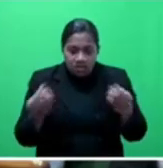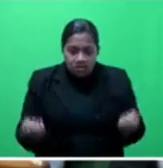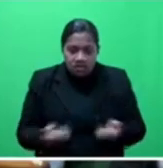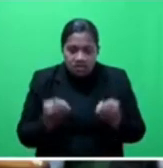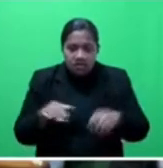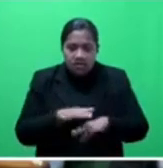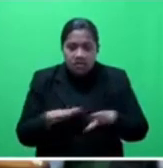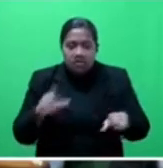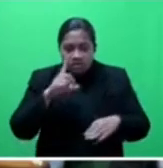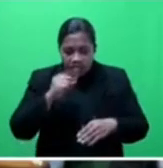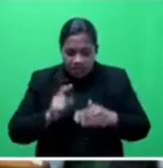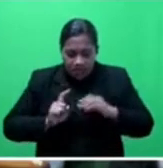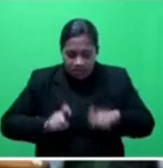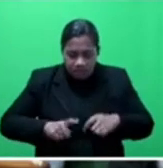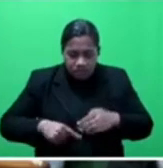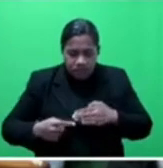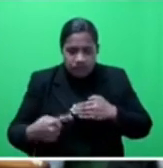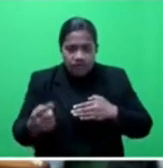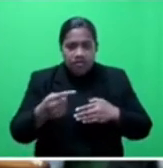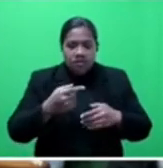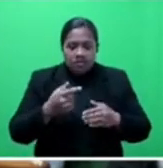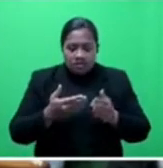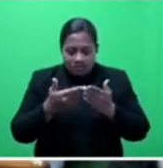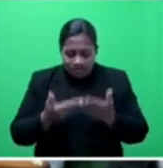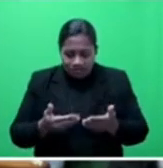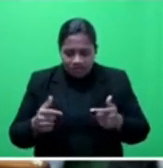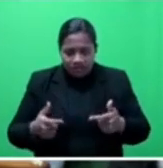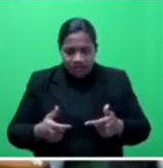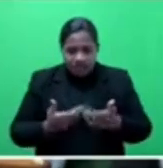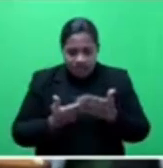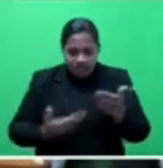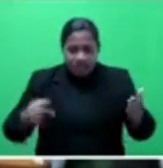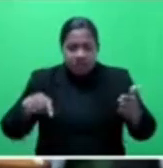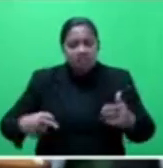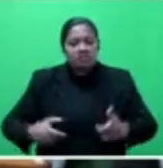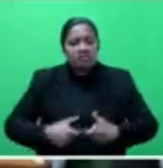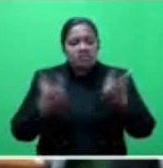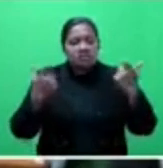stabilize during these challenging global environment as we try to recover from